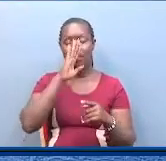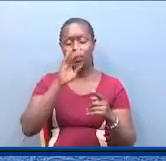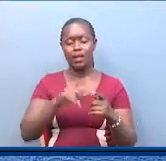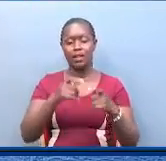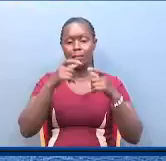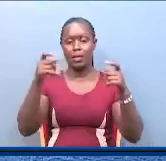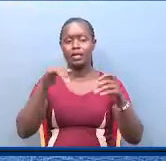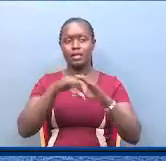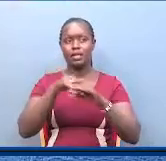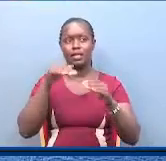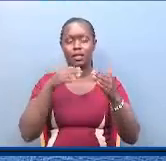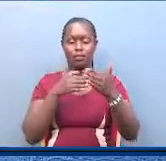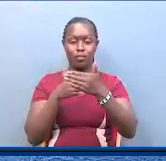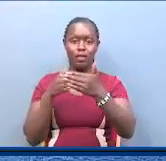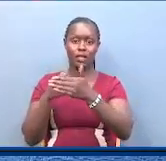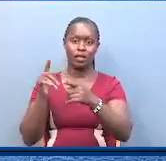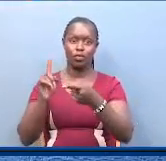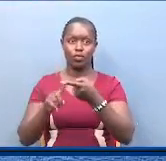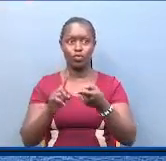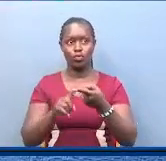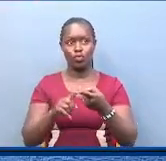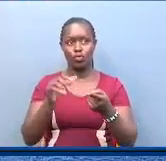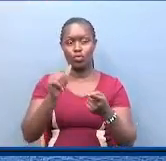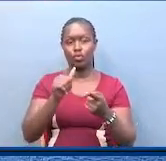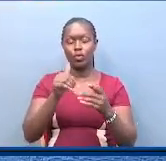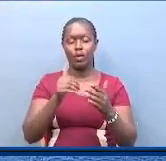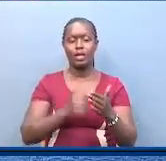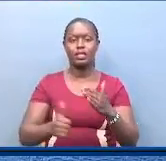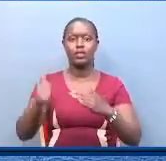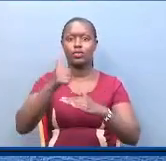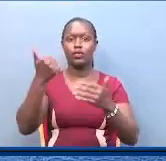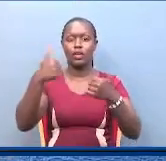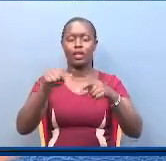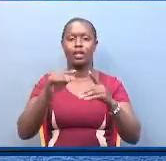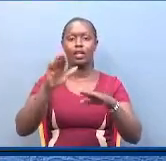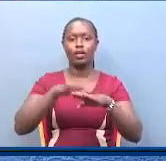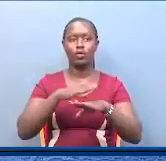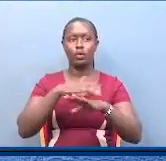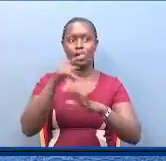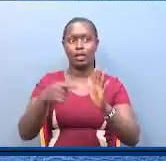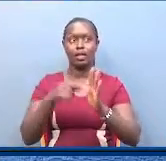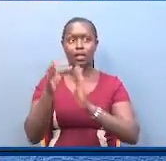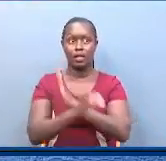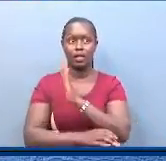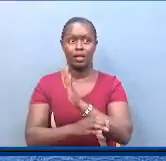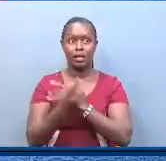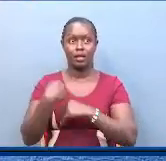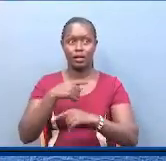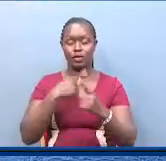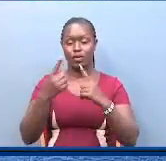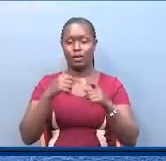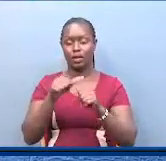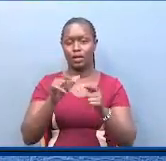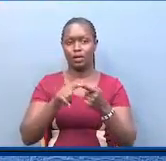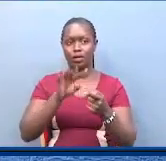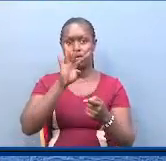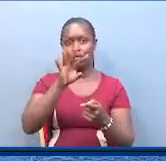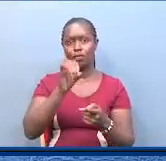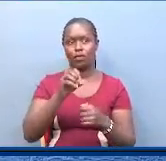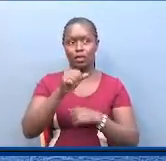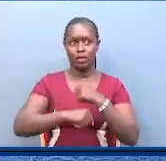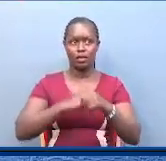biggest impediment towards the accession of any Kikuyu in this country. And we are talking that for this, we are in 40 years